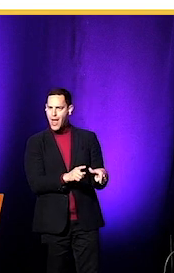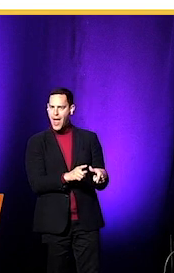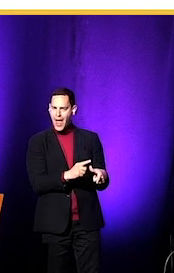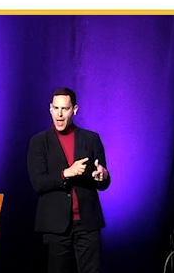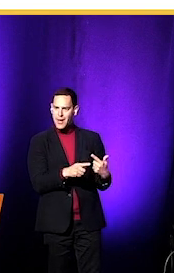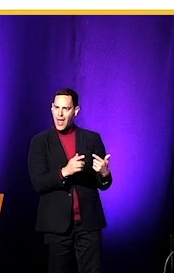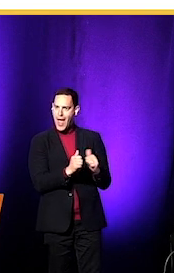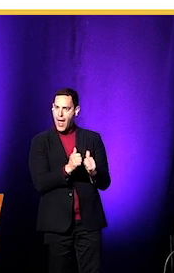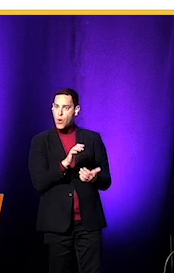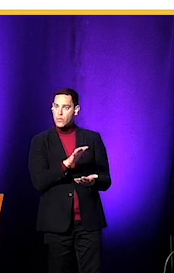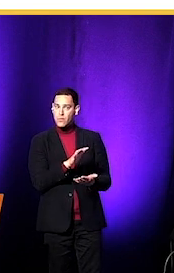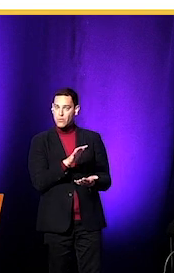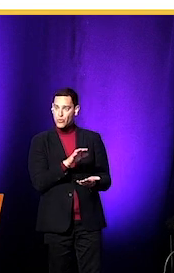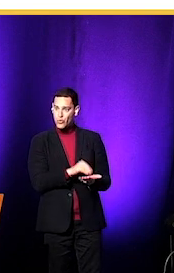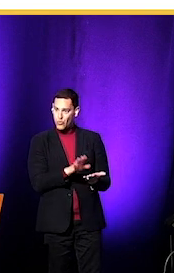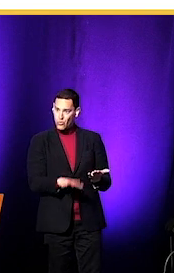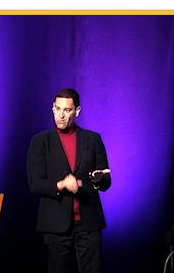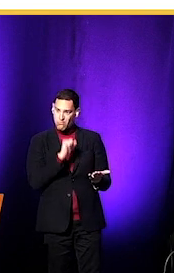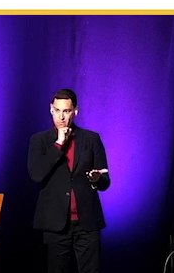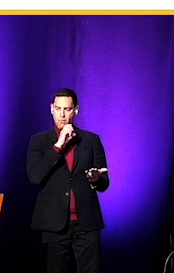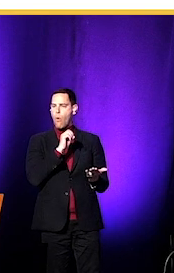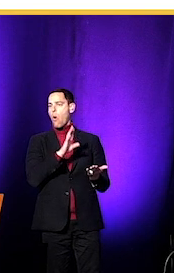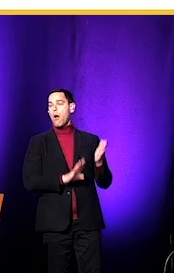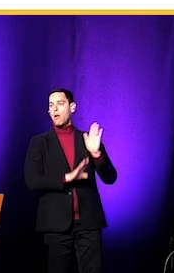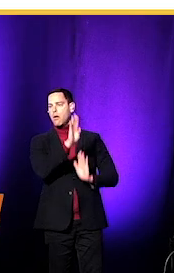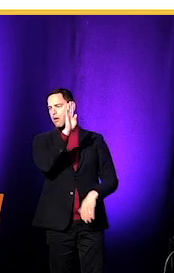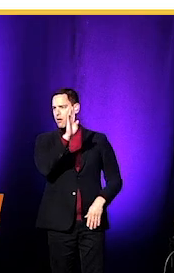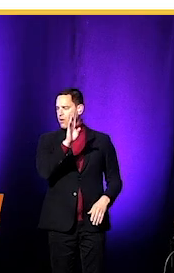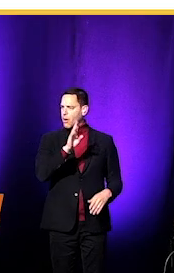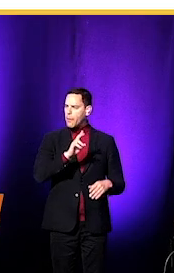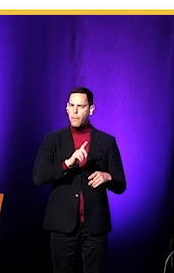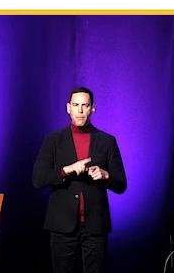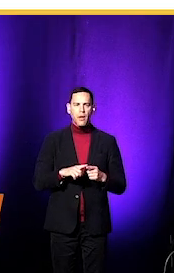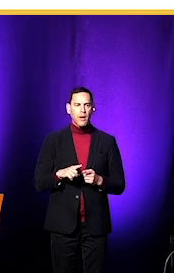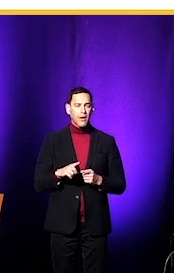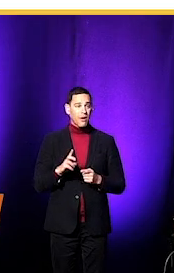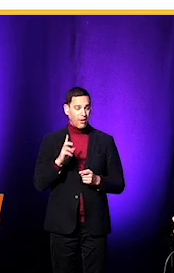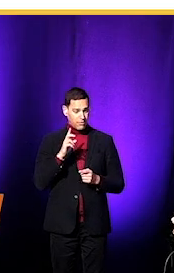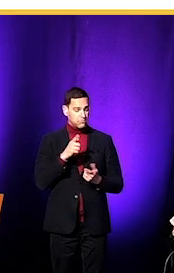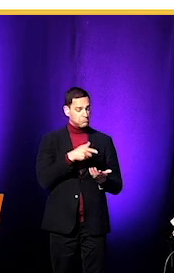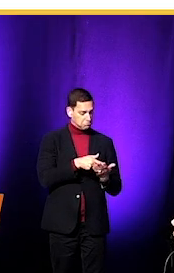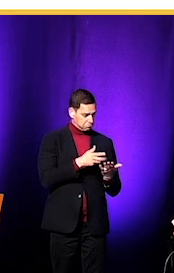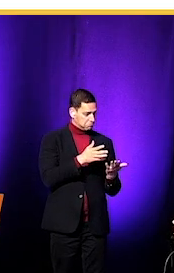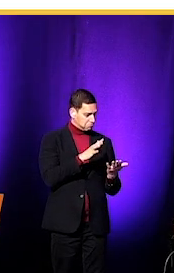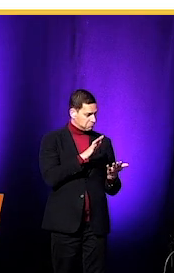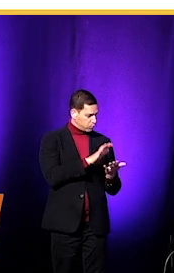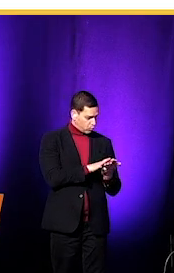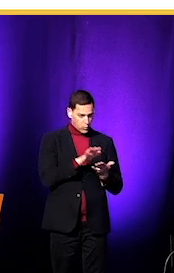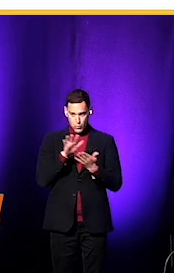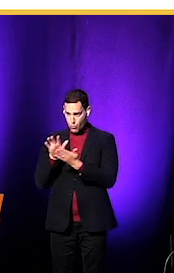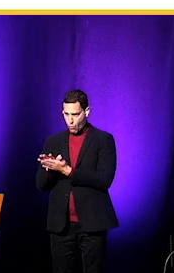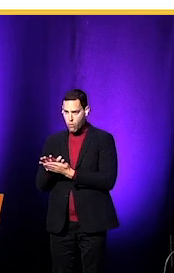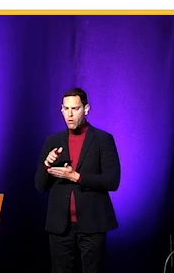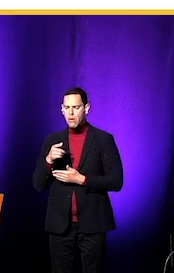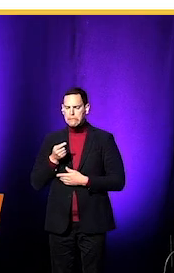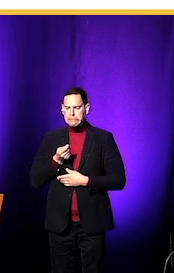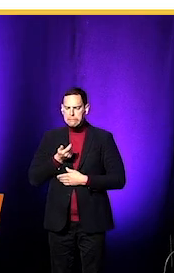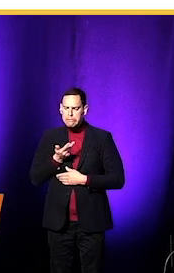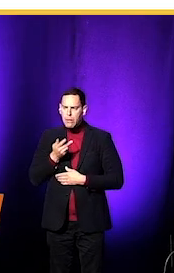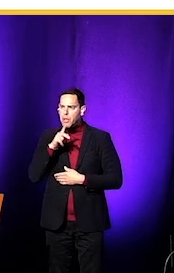it in a minute, so where did the few Black families that lived in our town, where did they go? They had